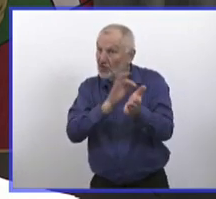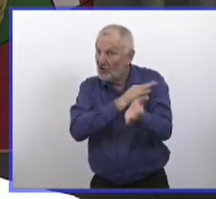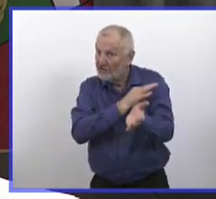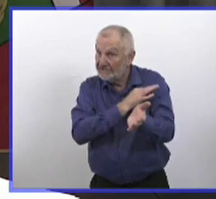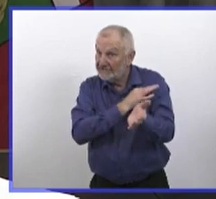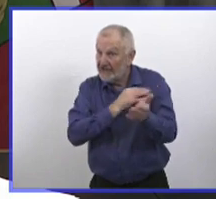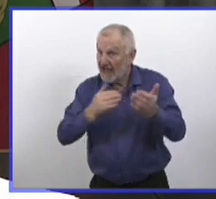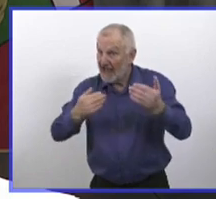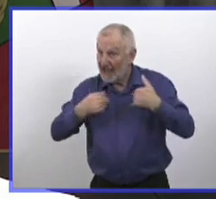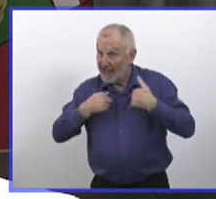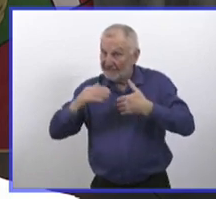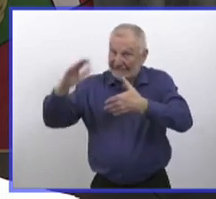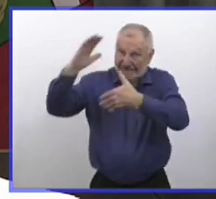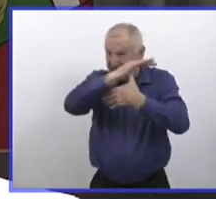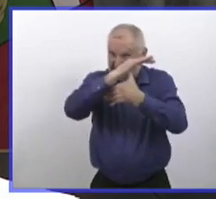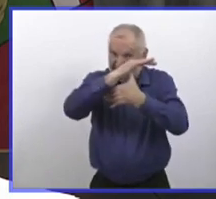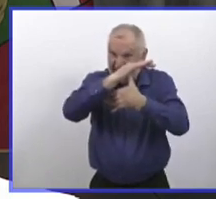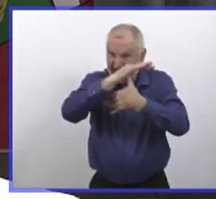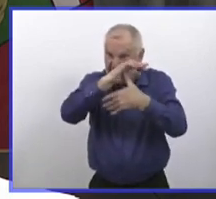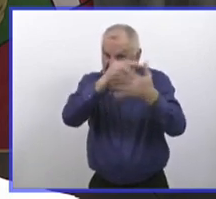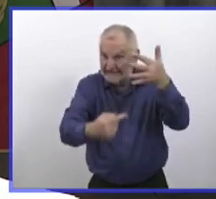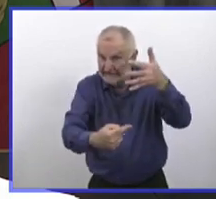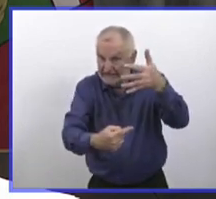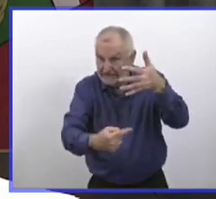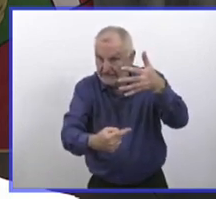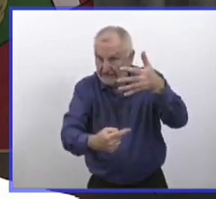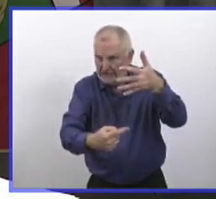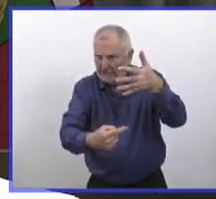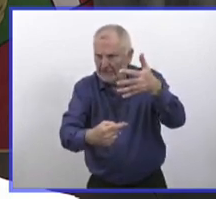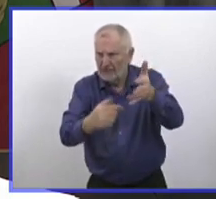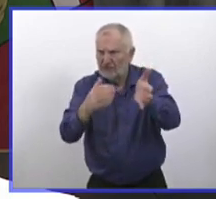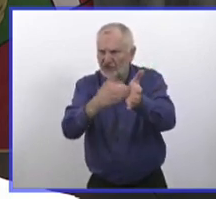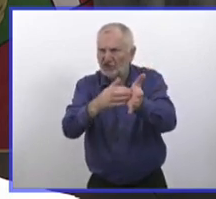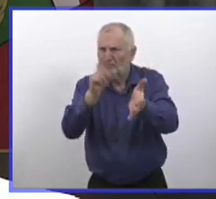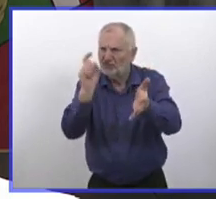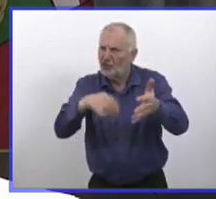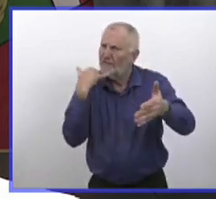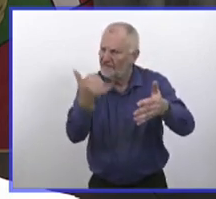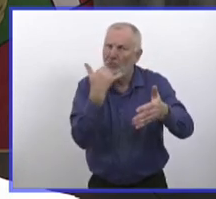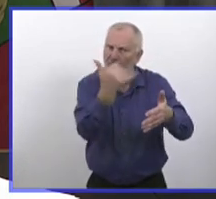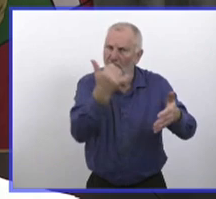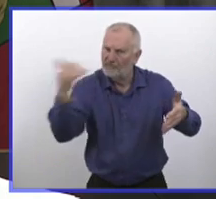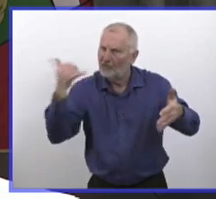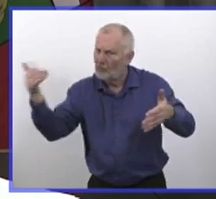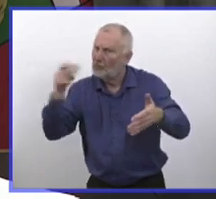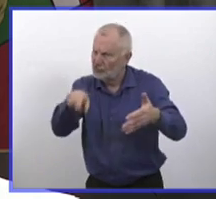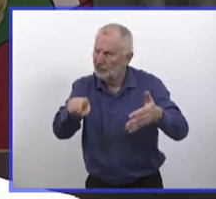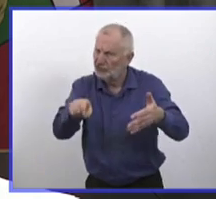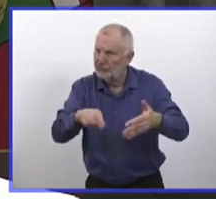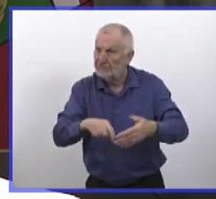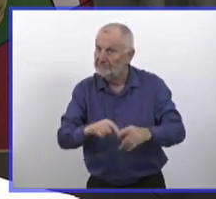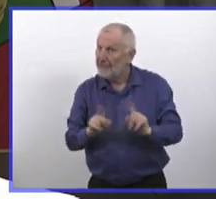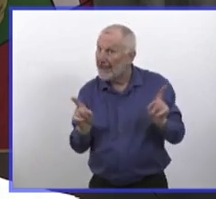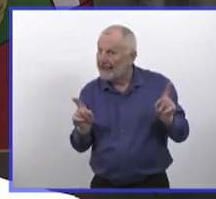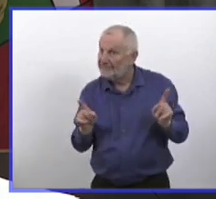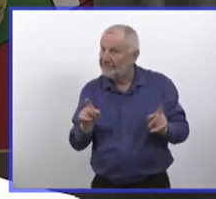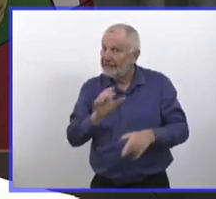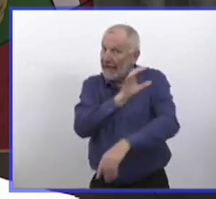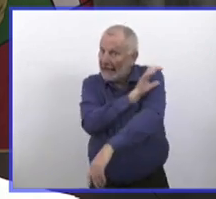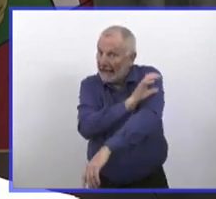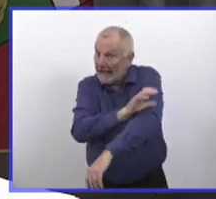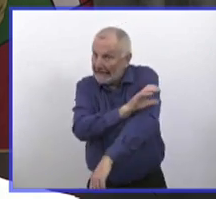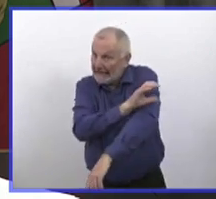the priority 1 conditions. But there will be facilities, clinics or pharmacies on our map that are labeled